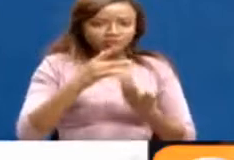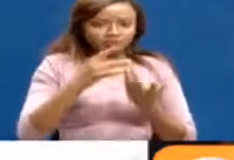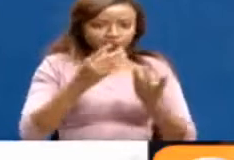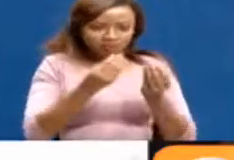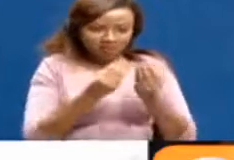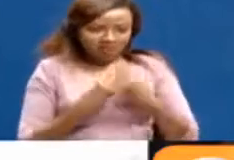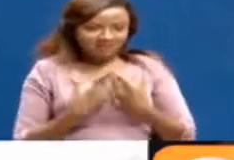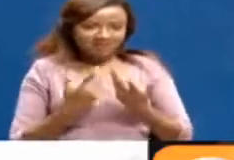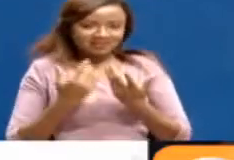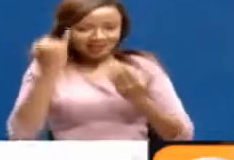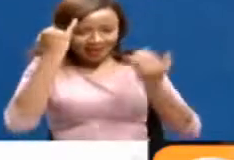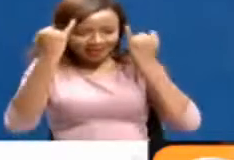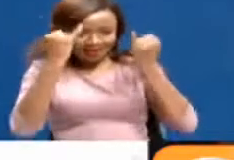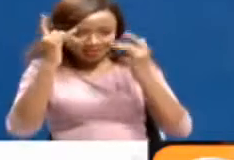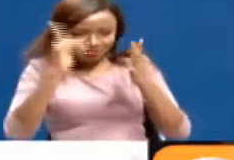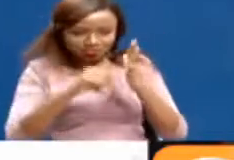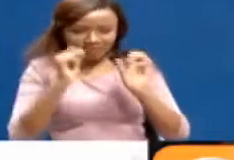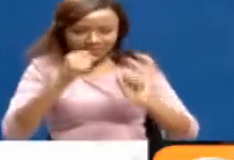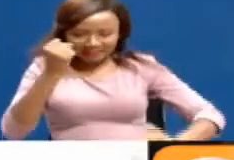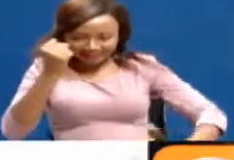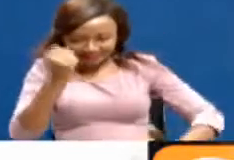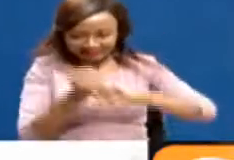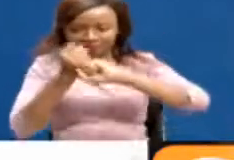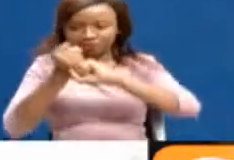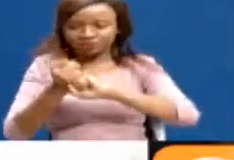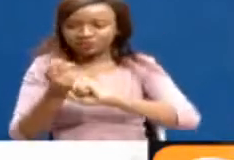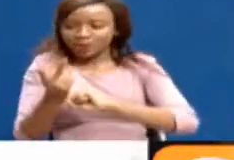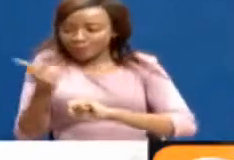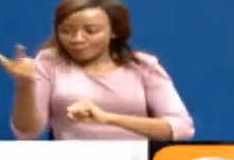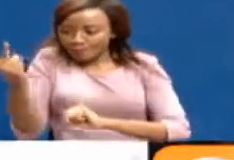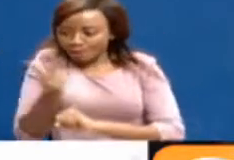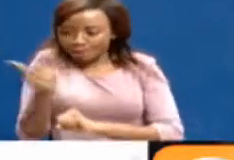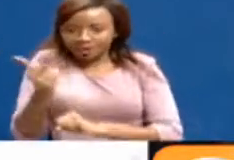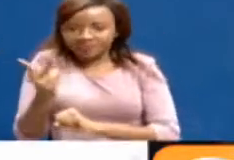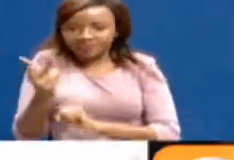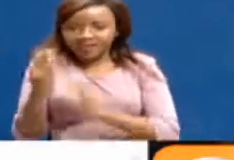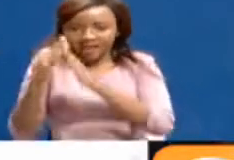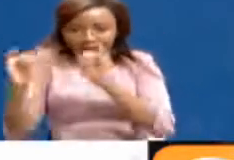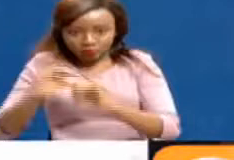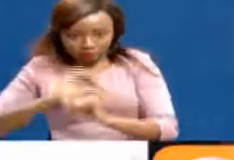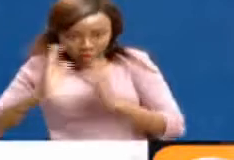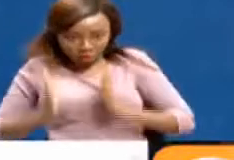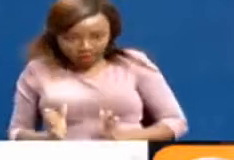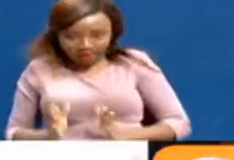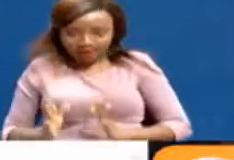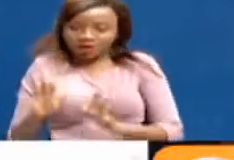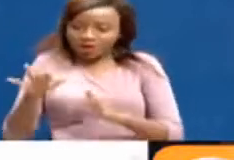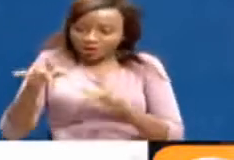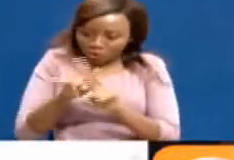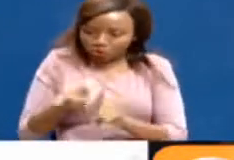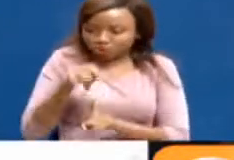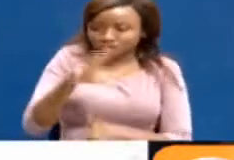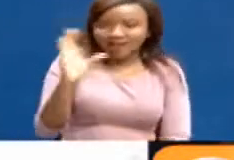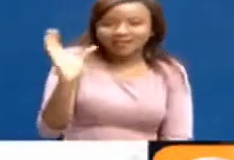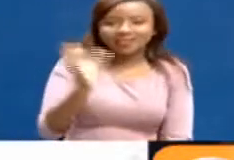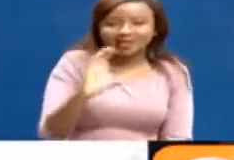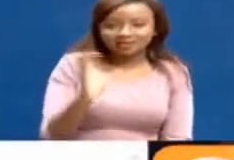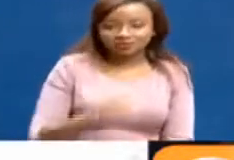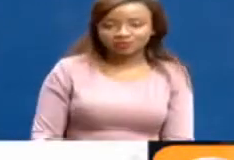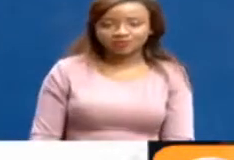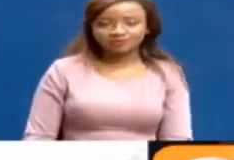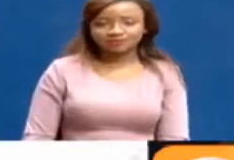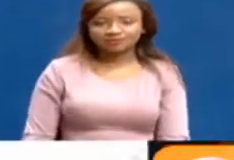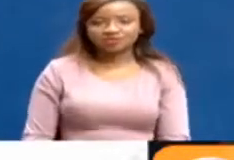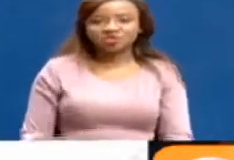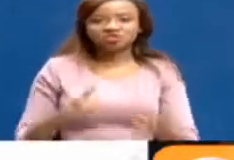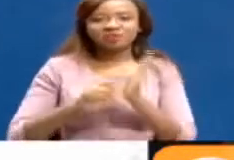that then cushion the landlord and the tenant further. So we want to protect both the landlord and the tenant. We're not telling people if